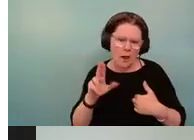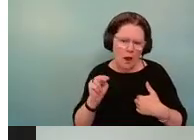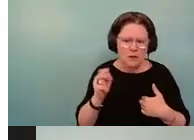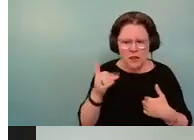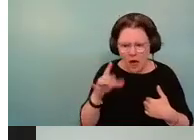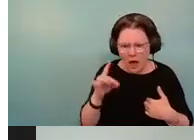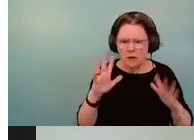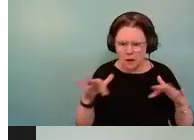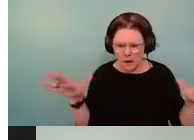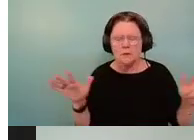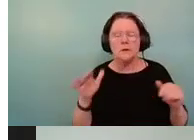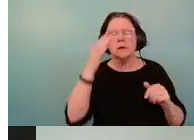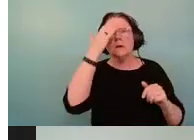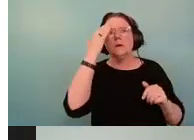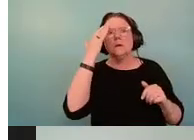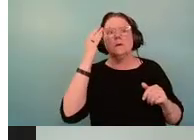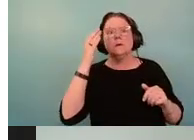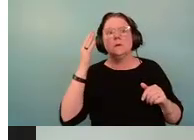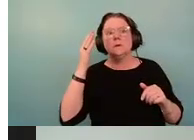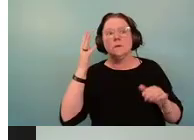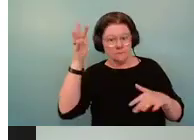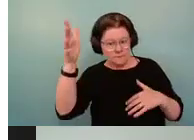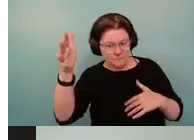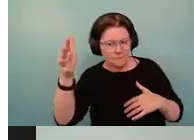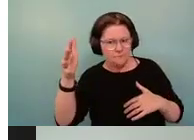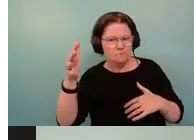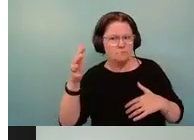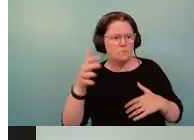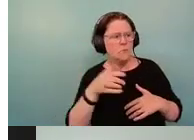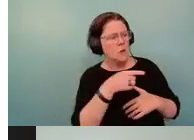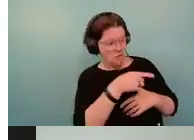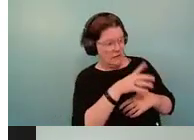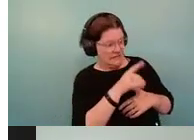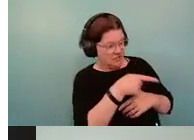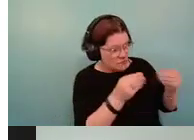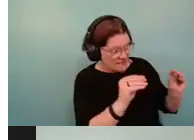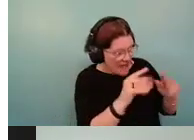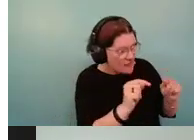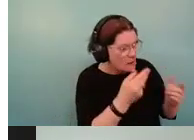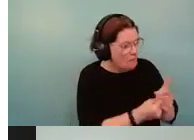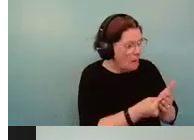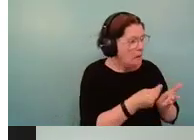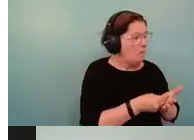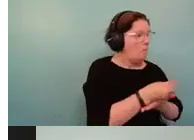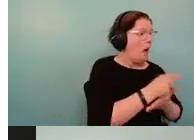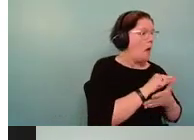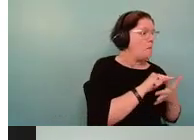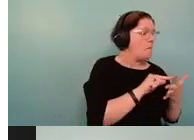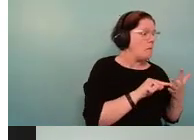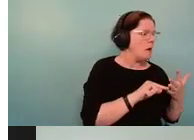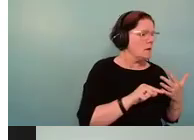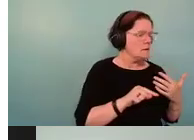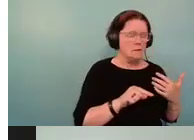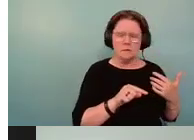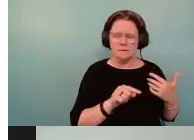do. So eventually, well, they started accusing her of selling it and using the money for things that she shouldn't